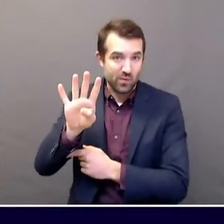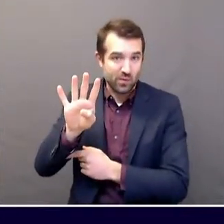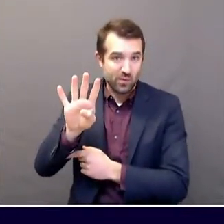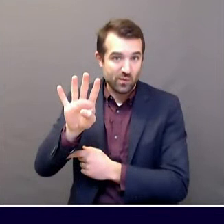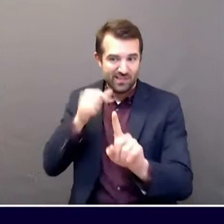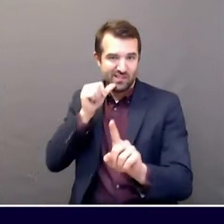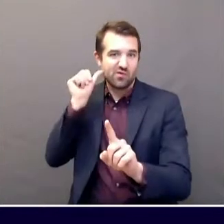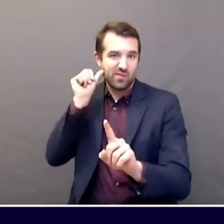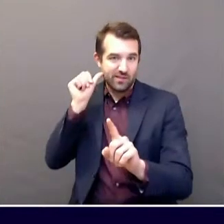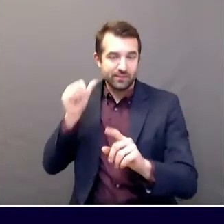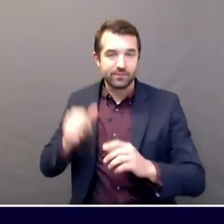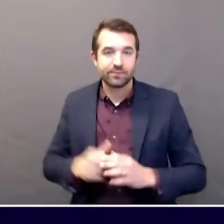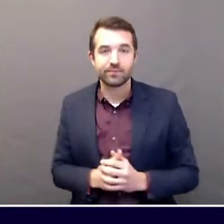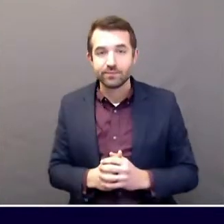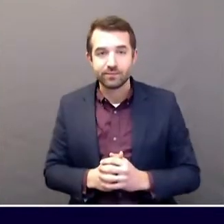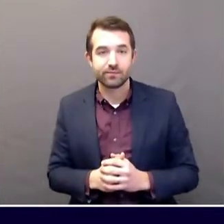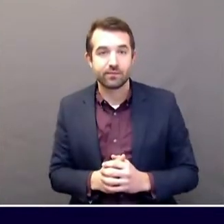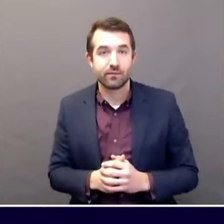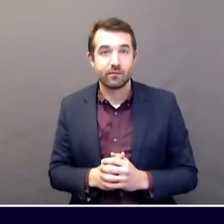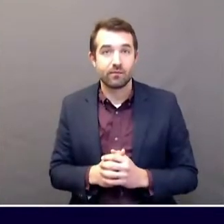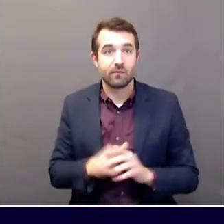alone. Of those,